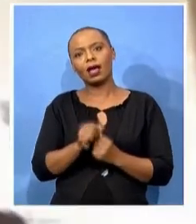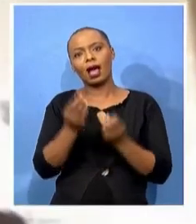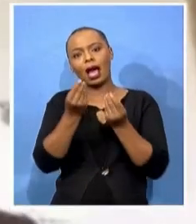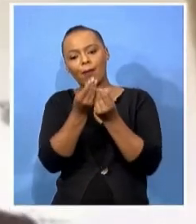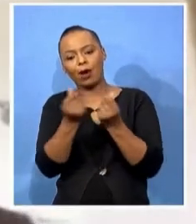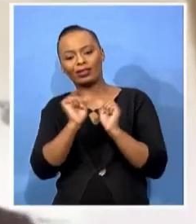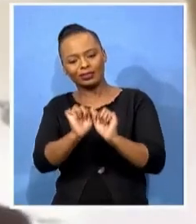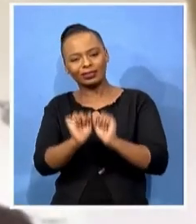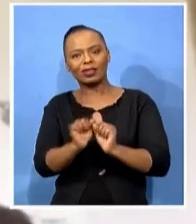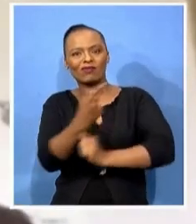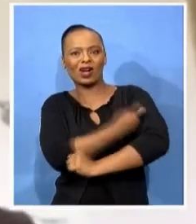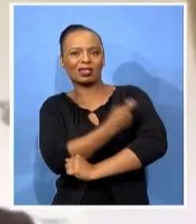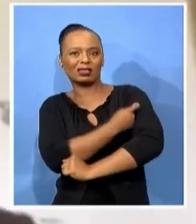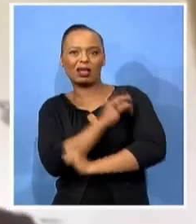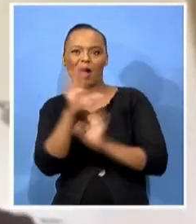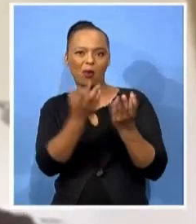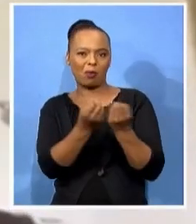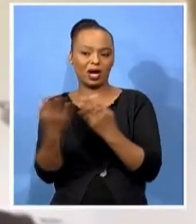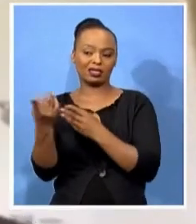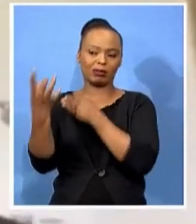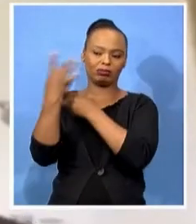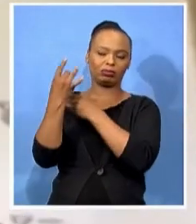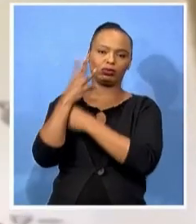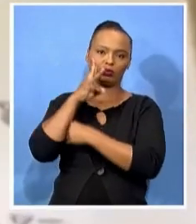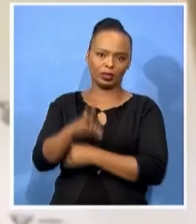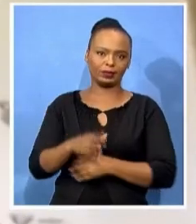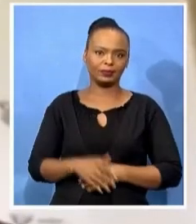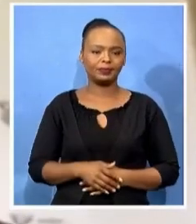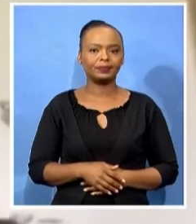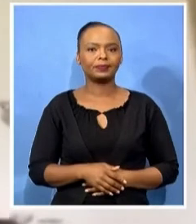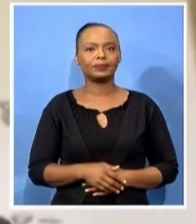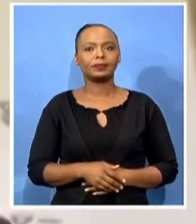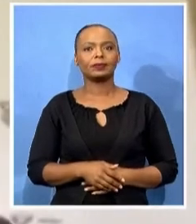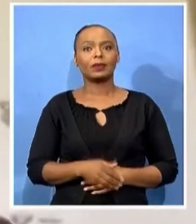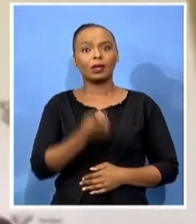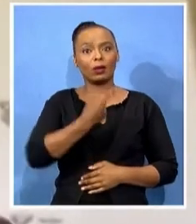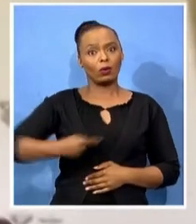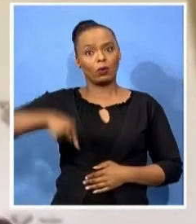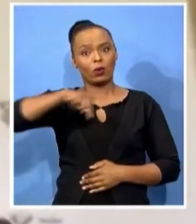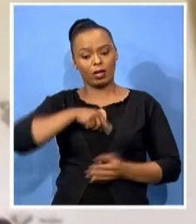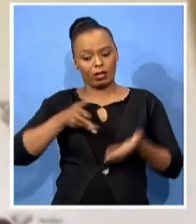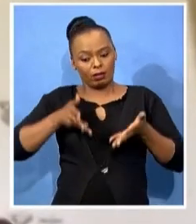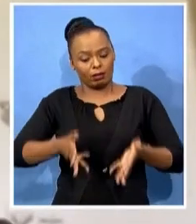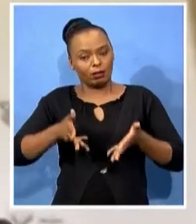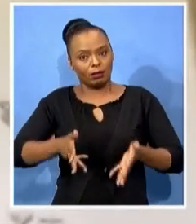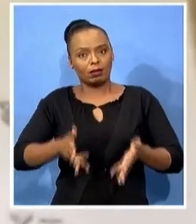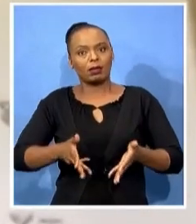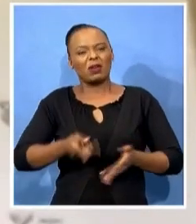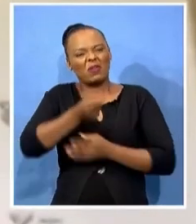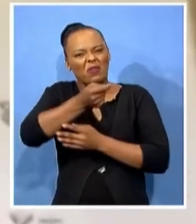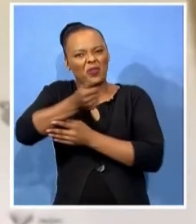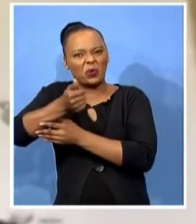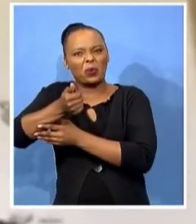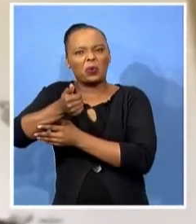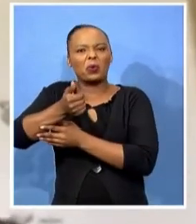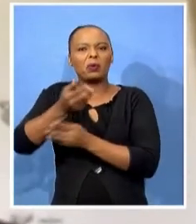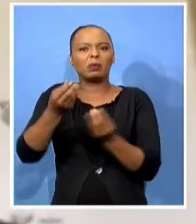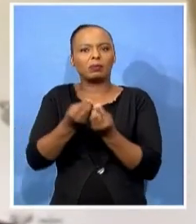I think as we stand at this point, a few points that I think are important to mention is